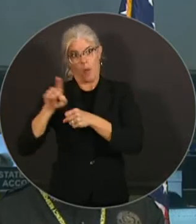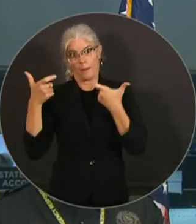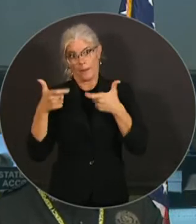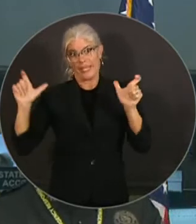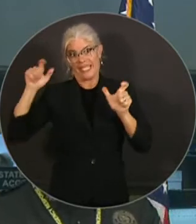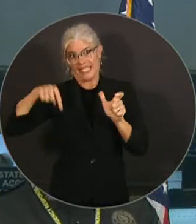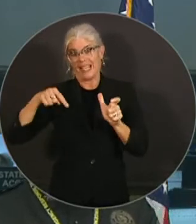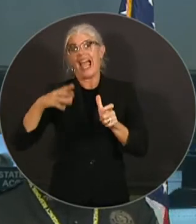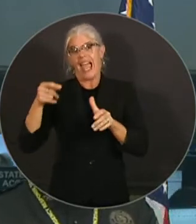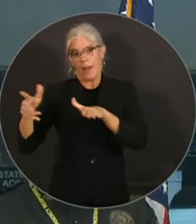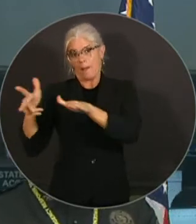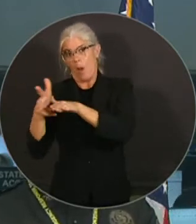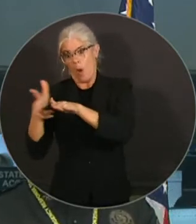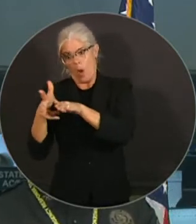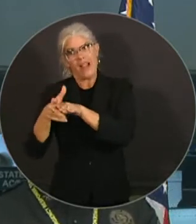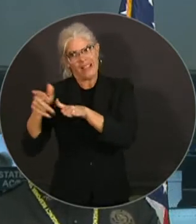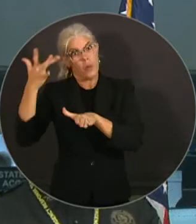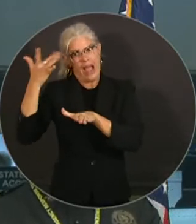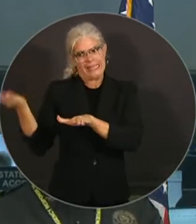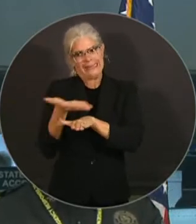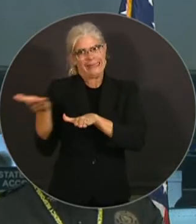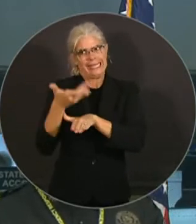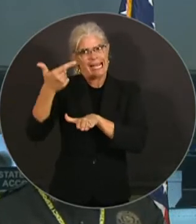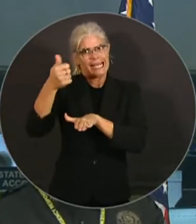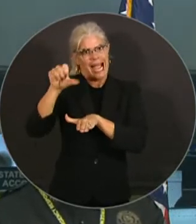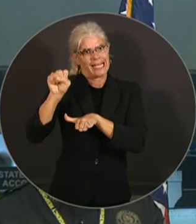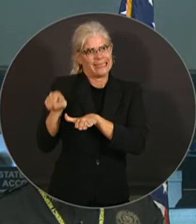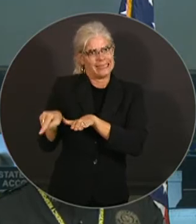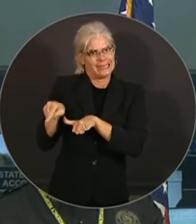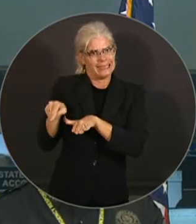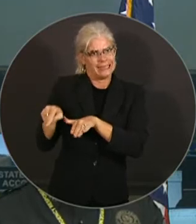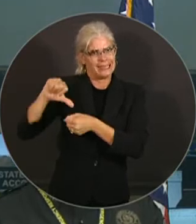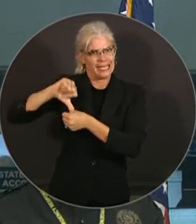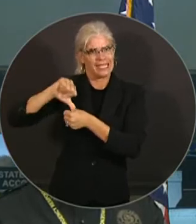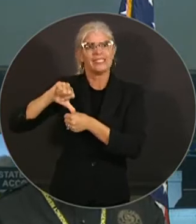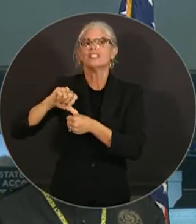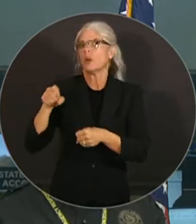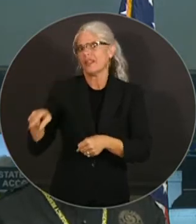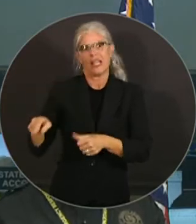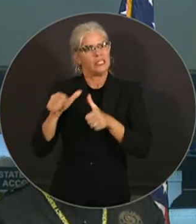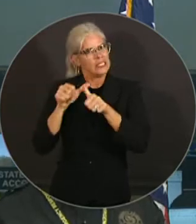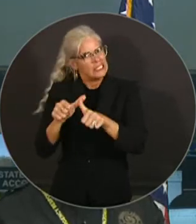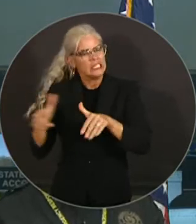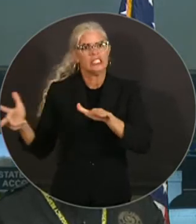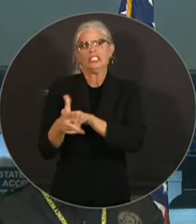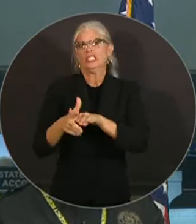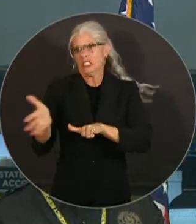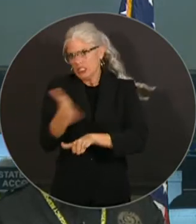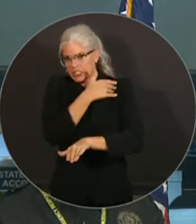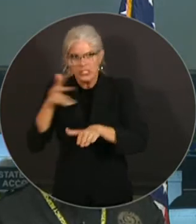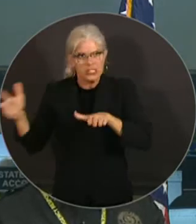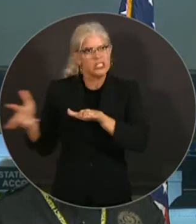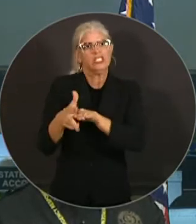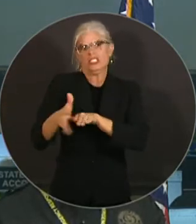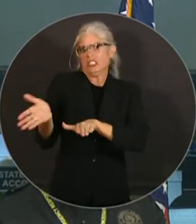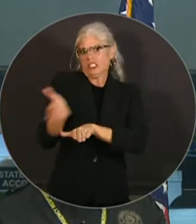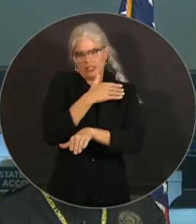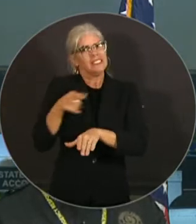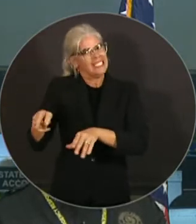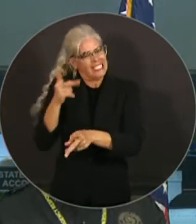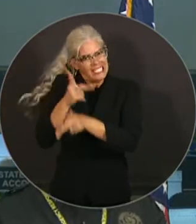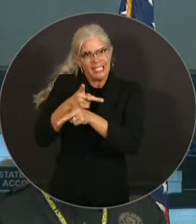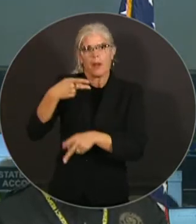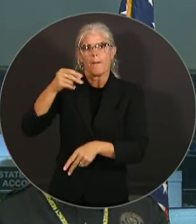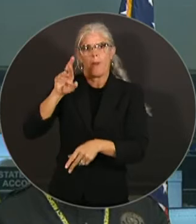They've continued to receive shipments of fuel. The fuel terminals have continued operating, and getting that port back open as quickly